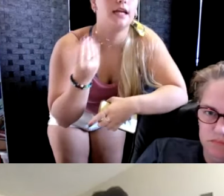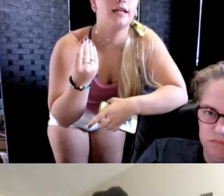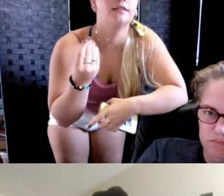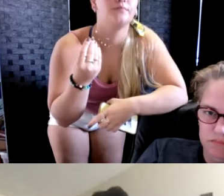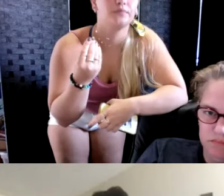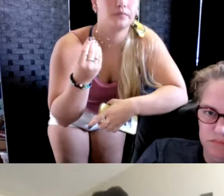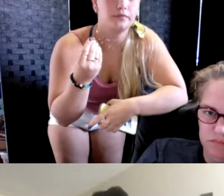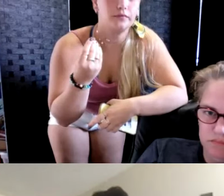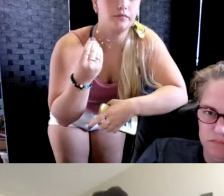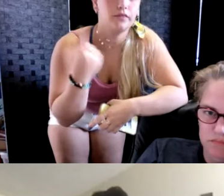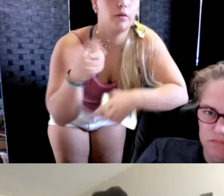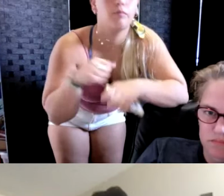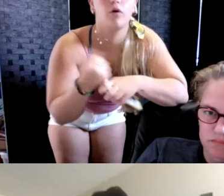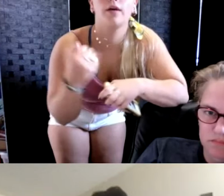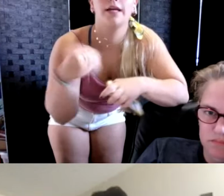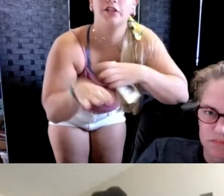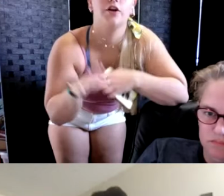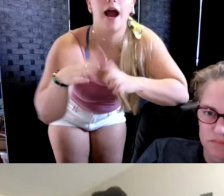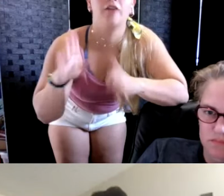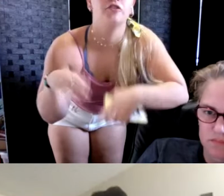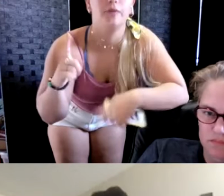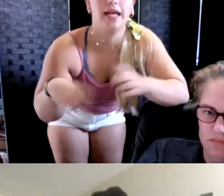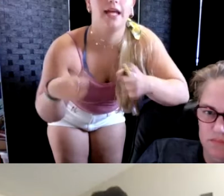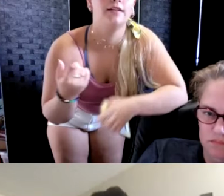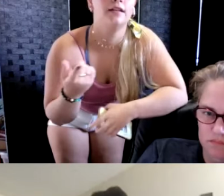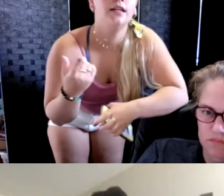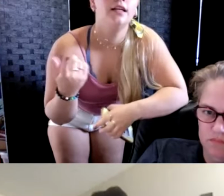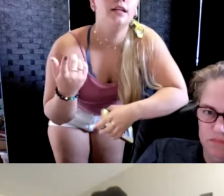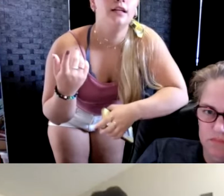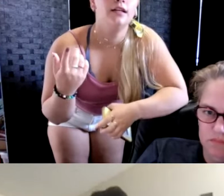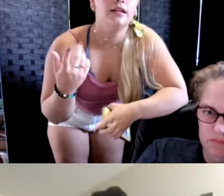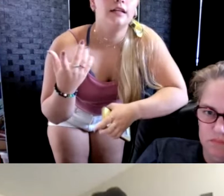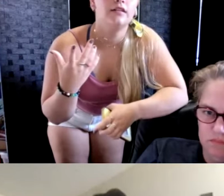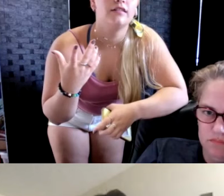something and someone broke into your house, you can't.